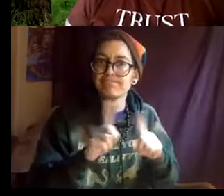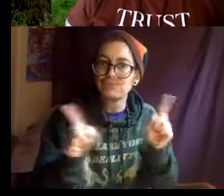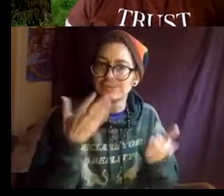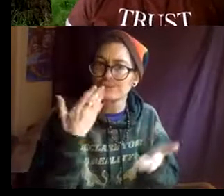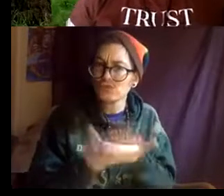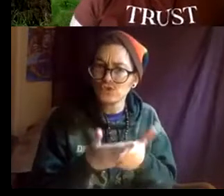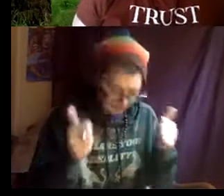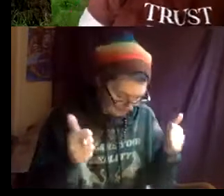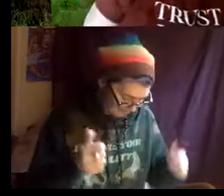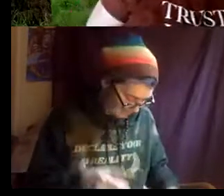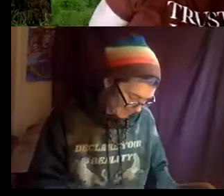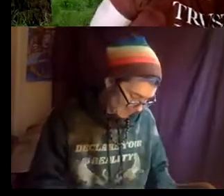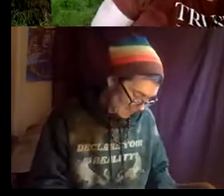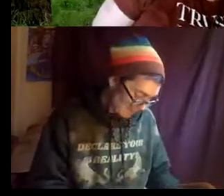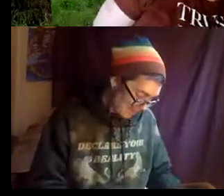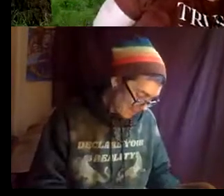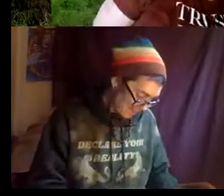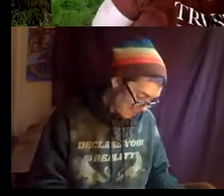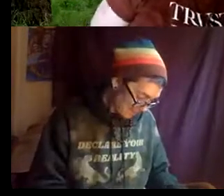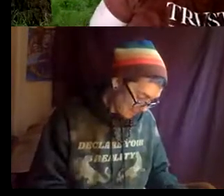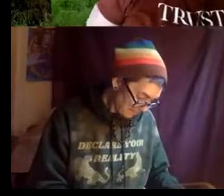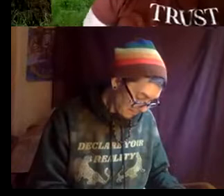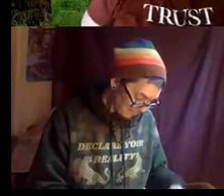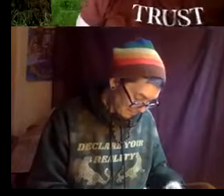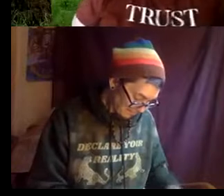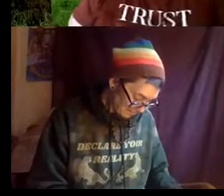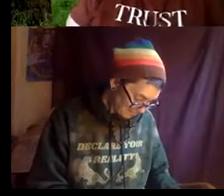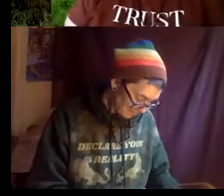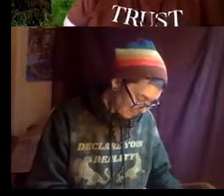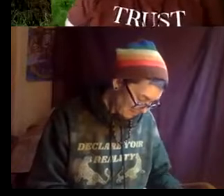term, and to see where that shift is happening for you.